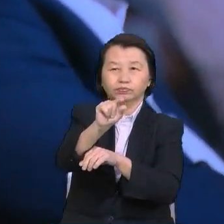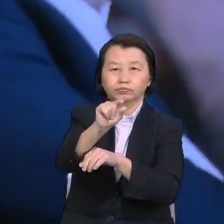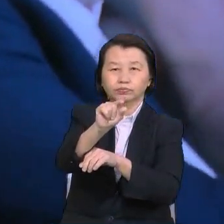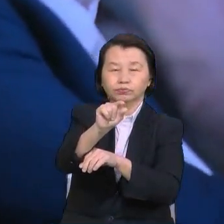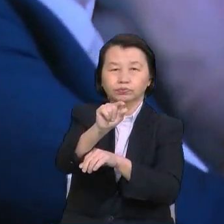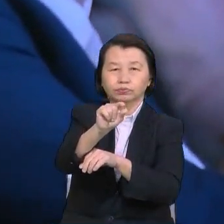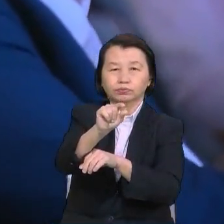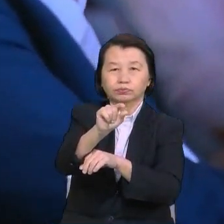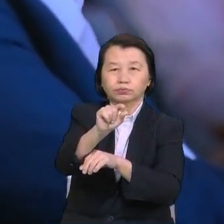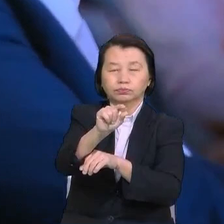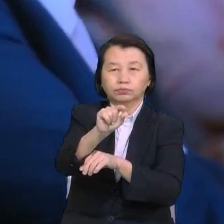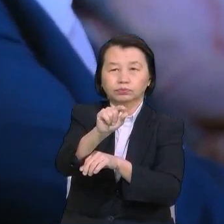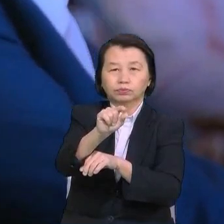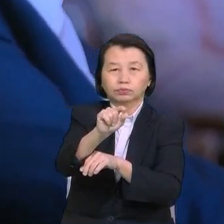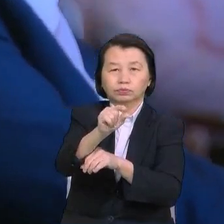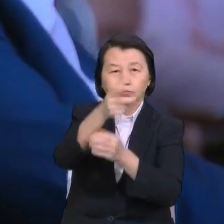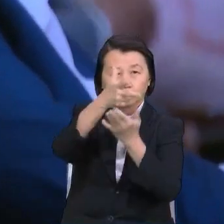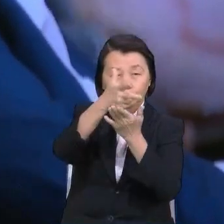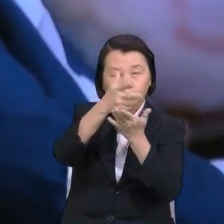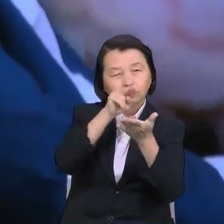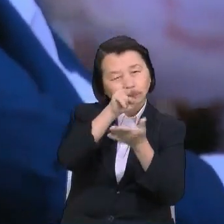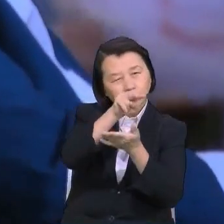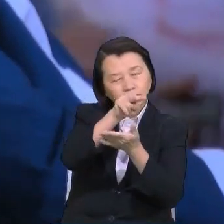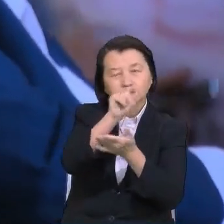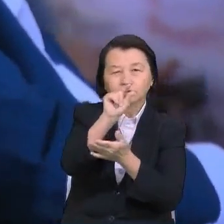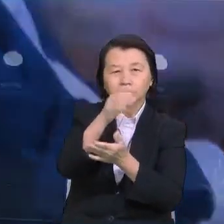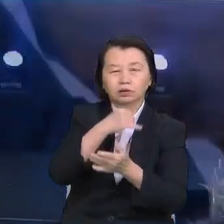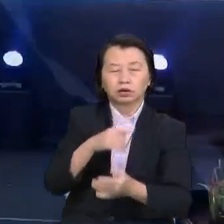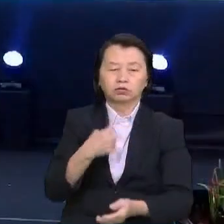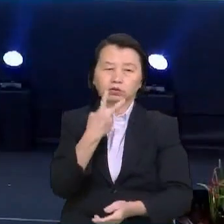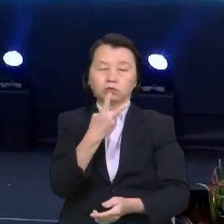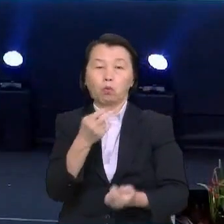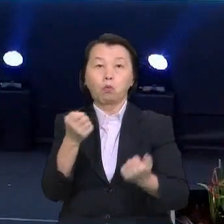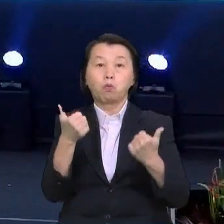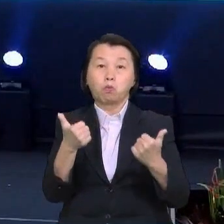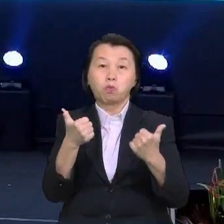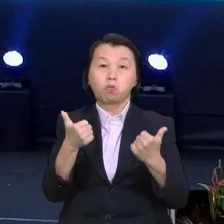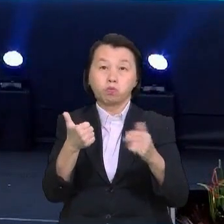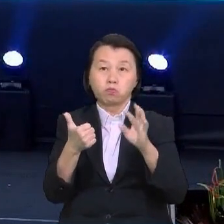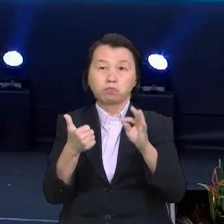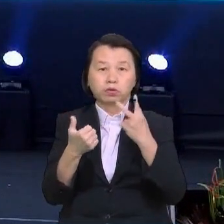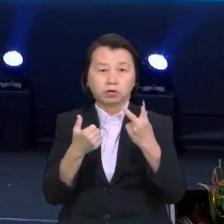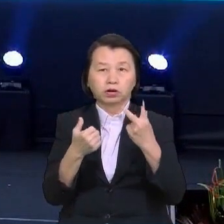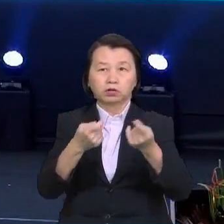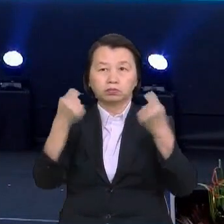officers and members of non-governmental organisations.